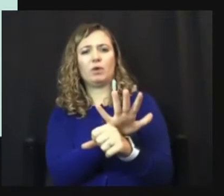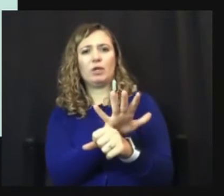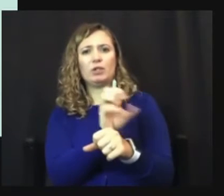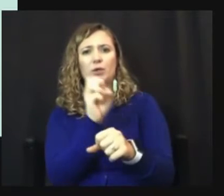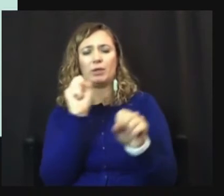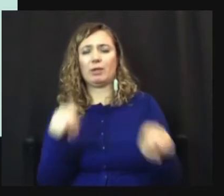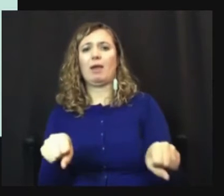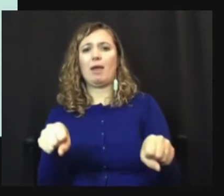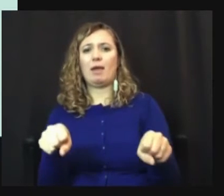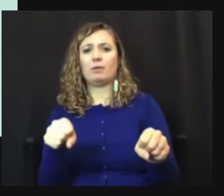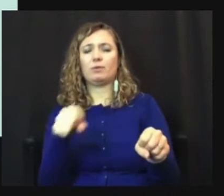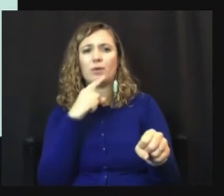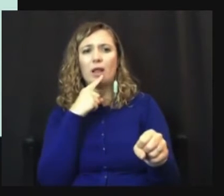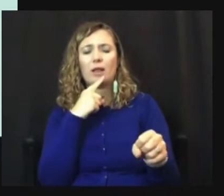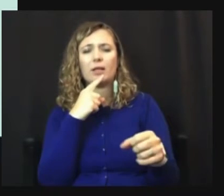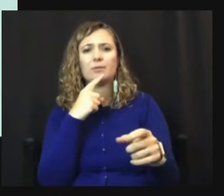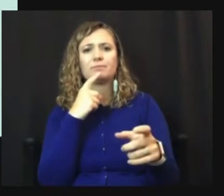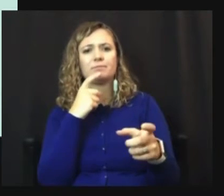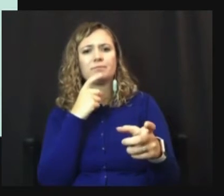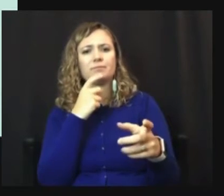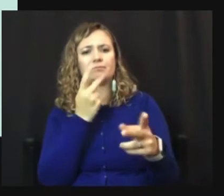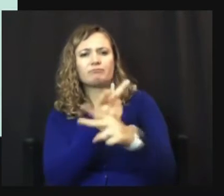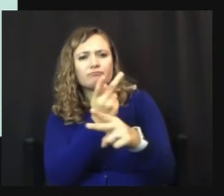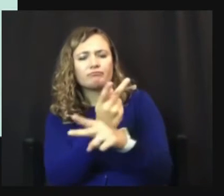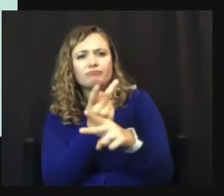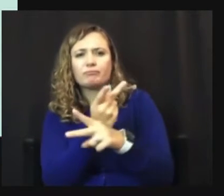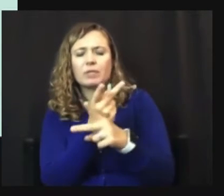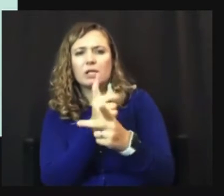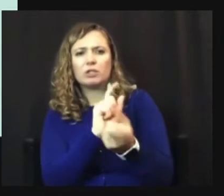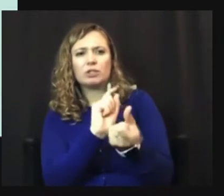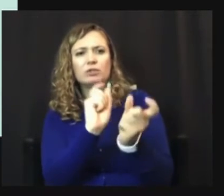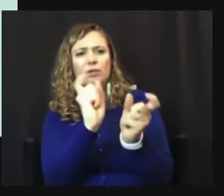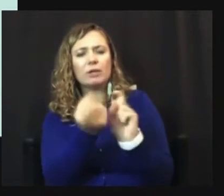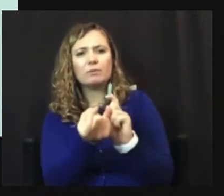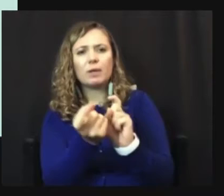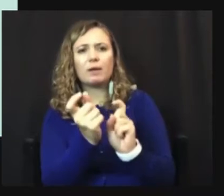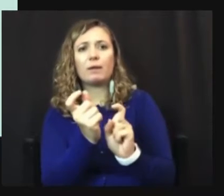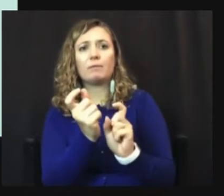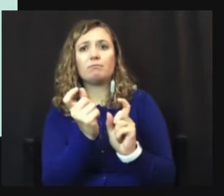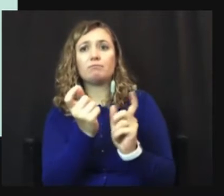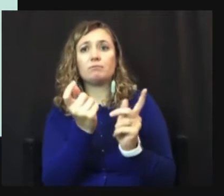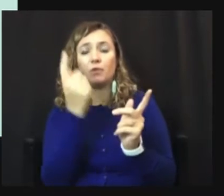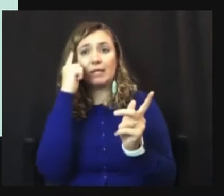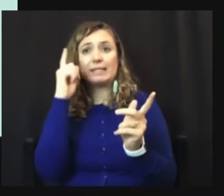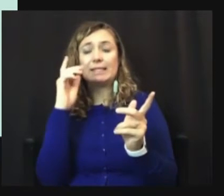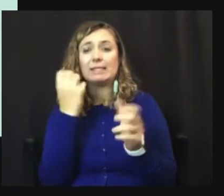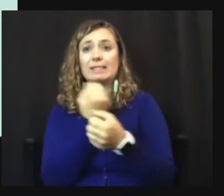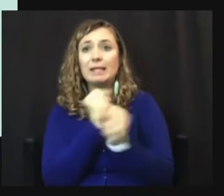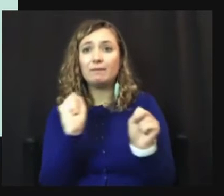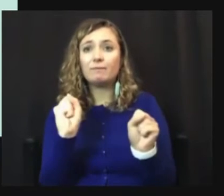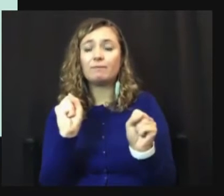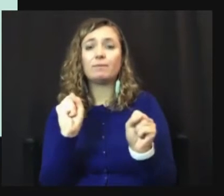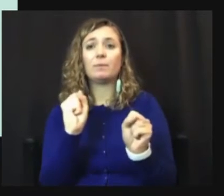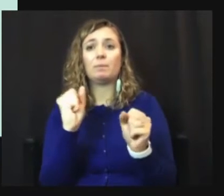mitigate and transform so that our bodies are safer in society.